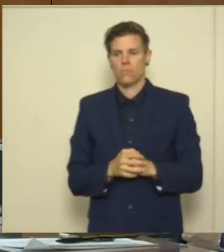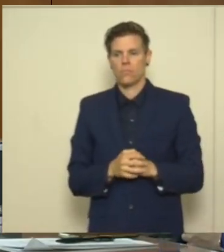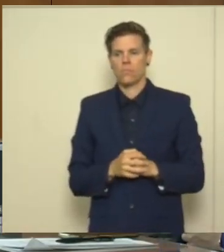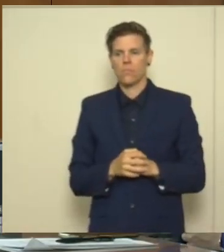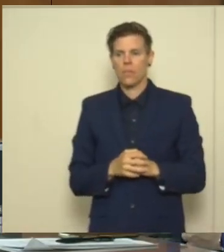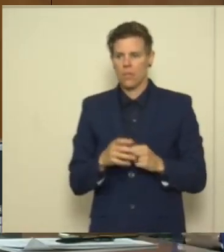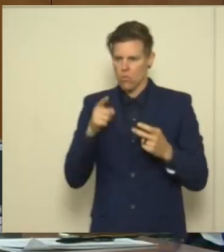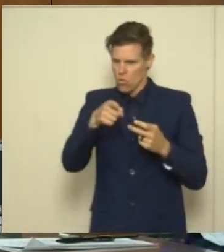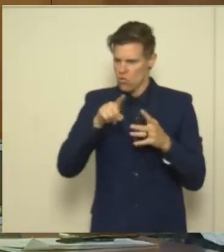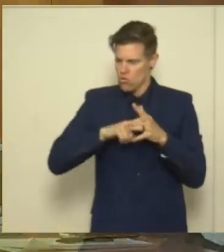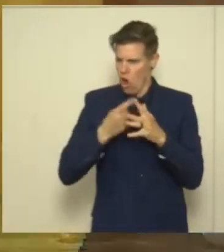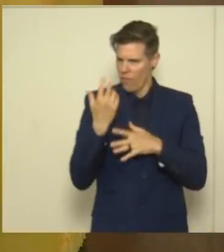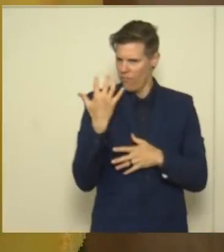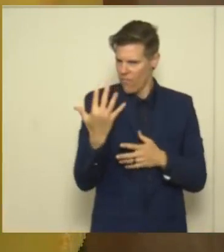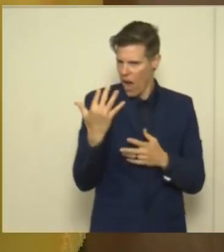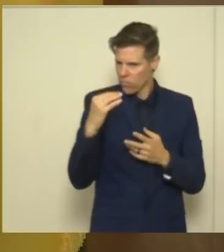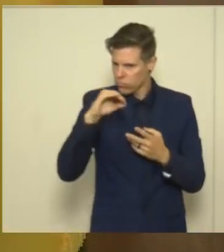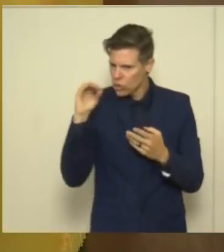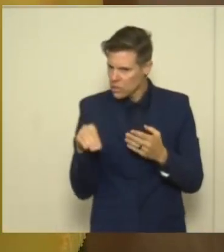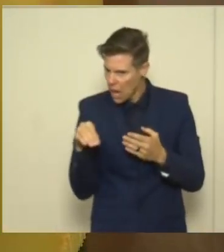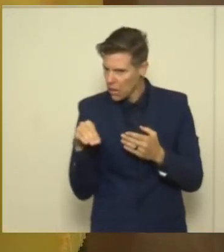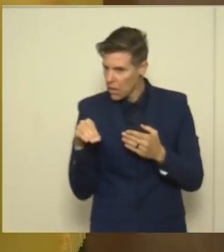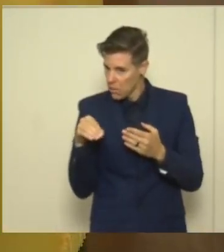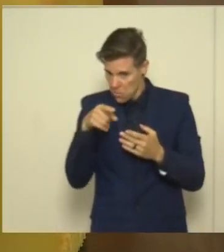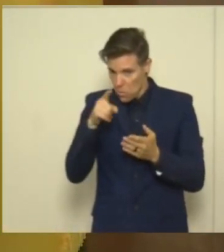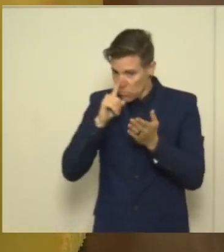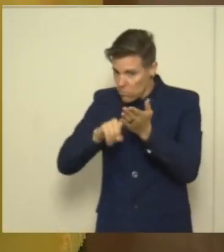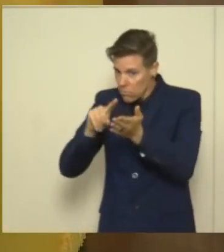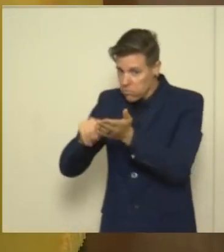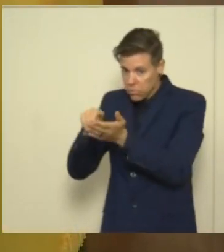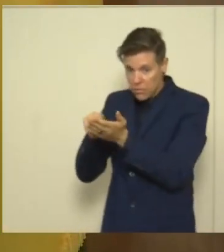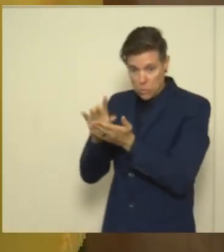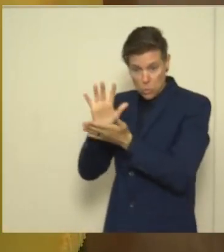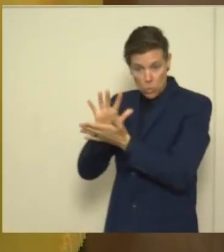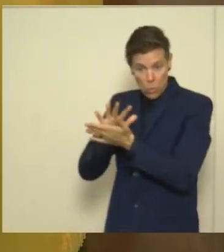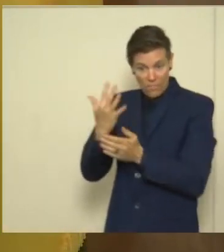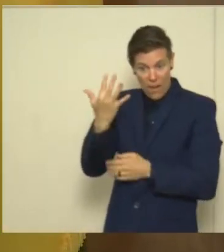that. Thank you. I'll do the latter question first.